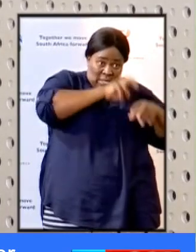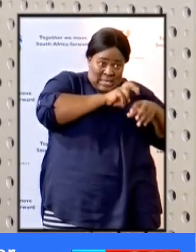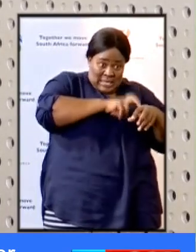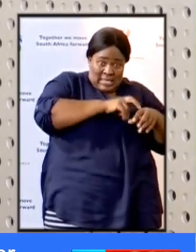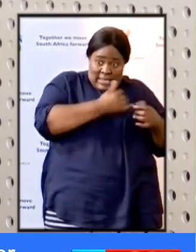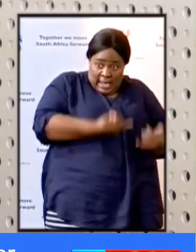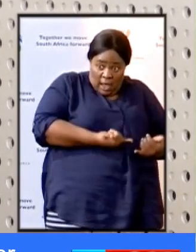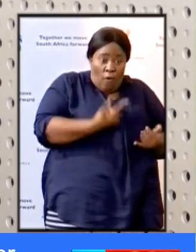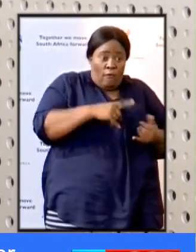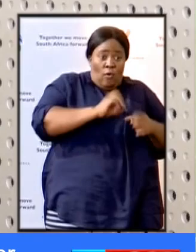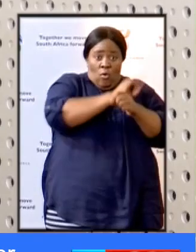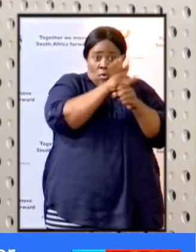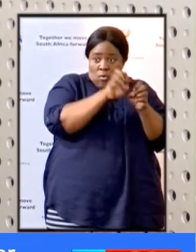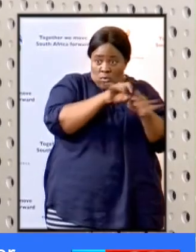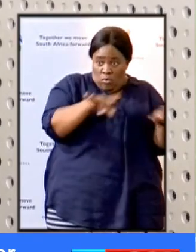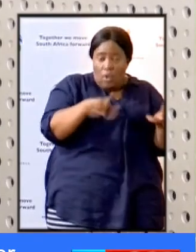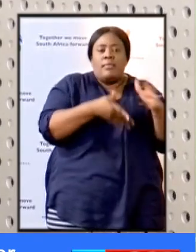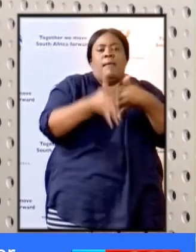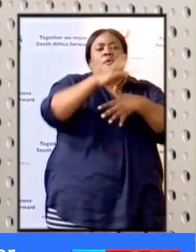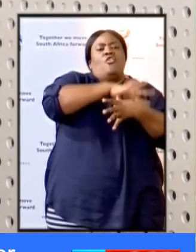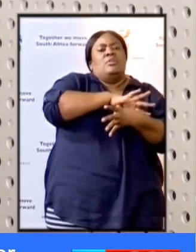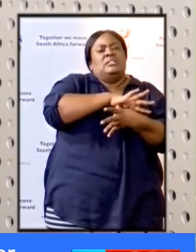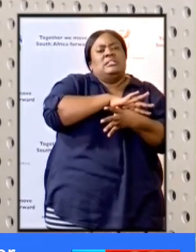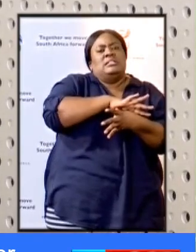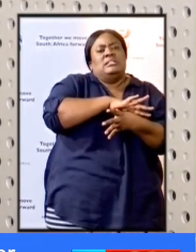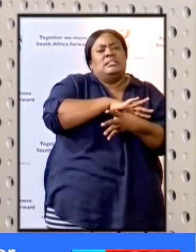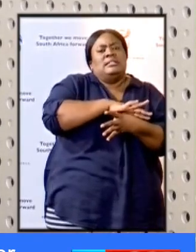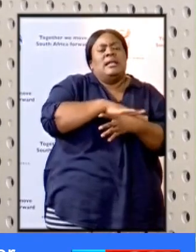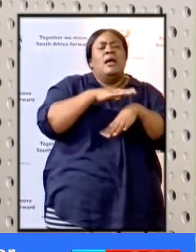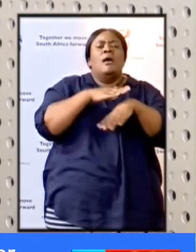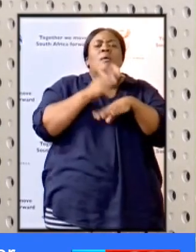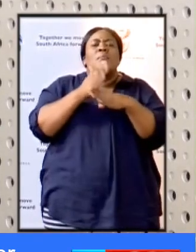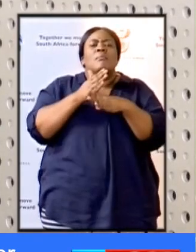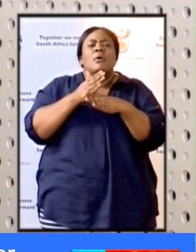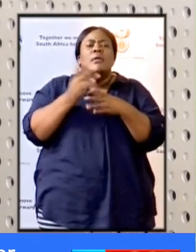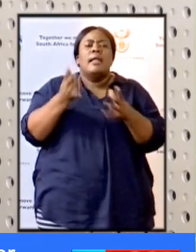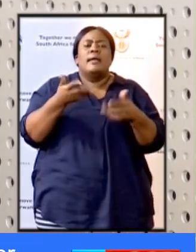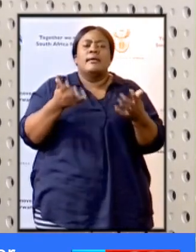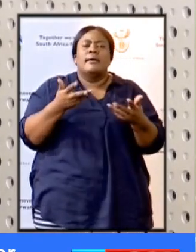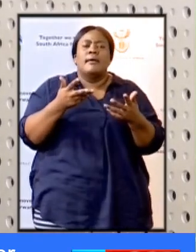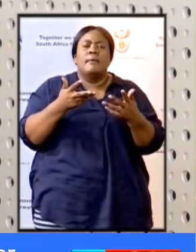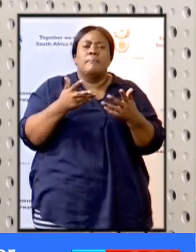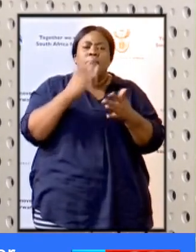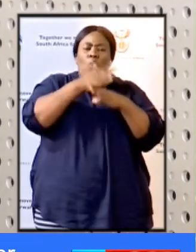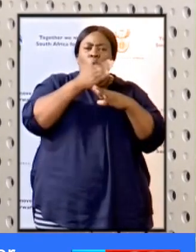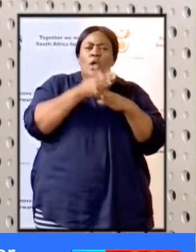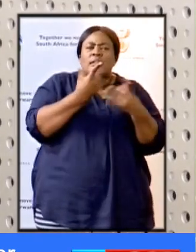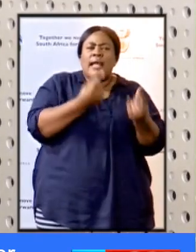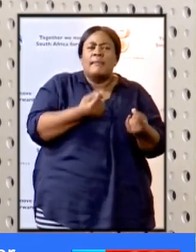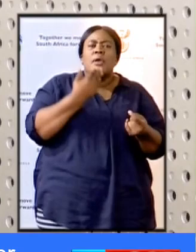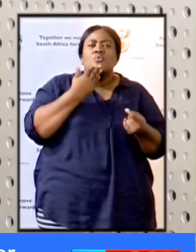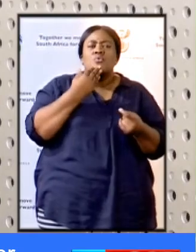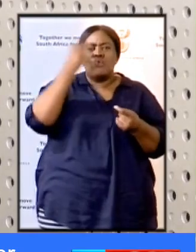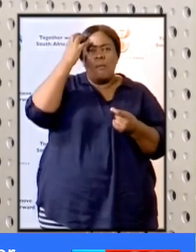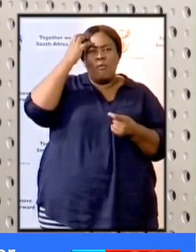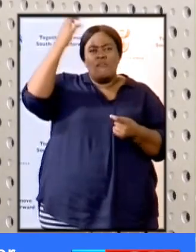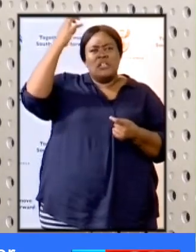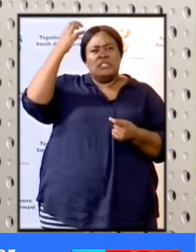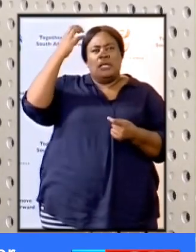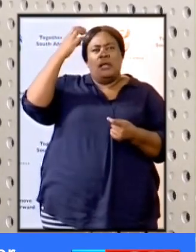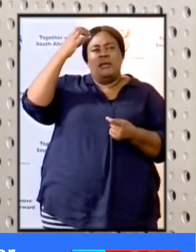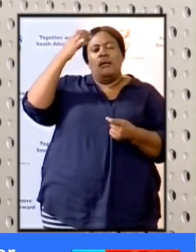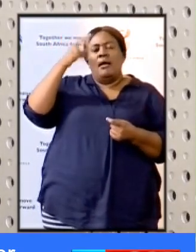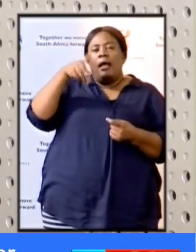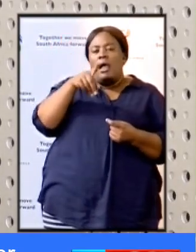to be the priority. Like the work done by Professor Slim Karim, which is about, we have to make exception